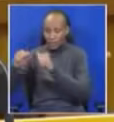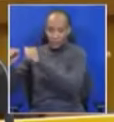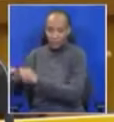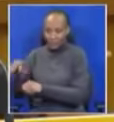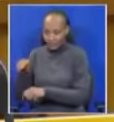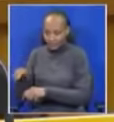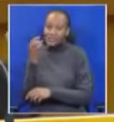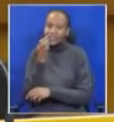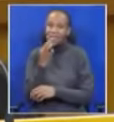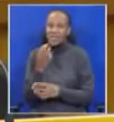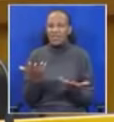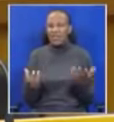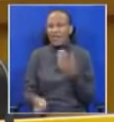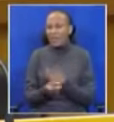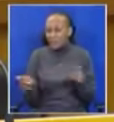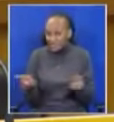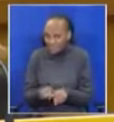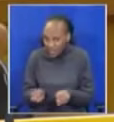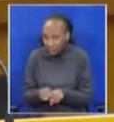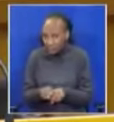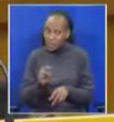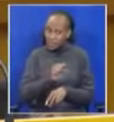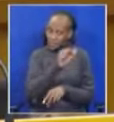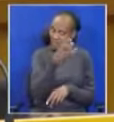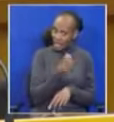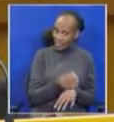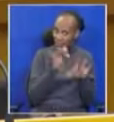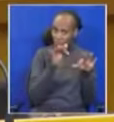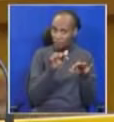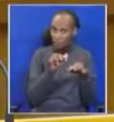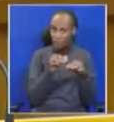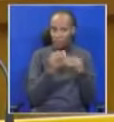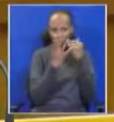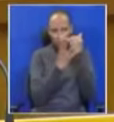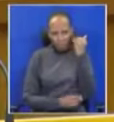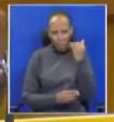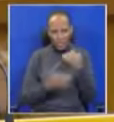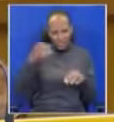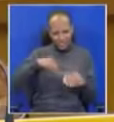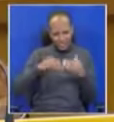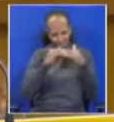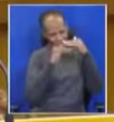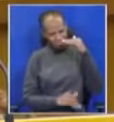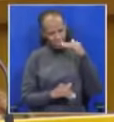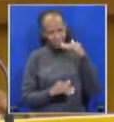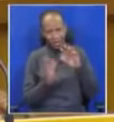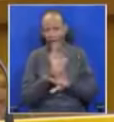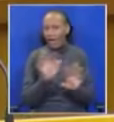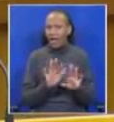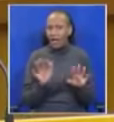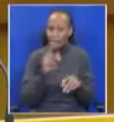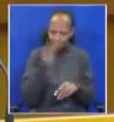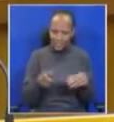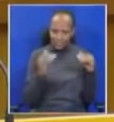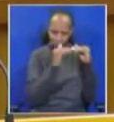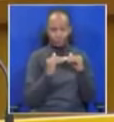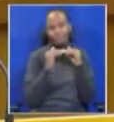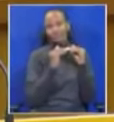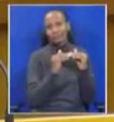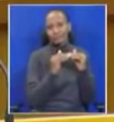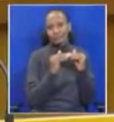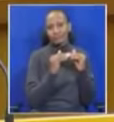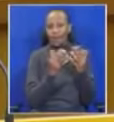in our country where people have poverty wages. That was a collective decision, the wisdom